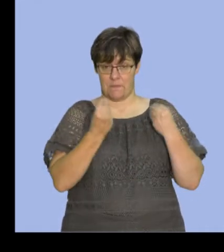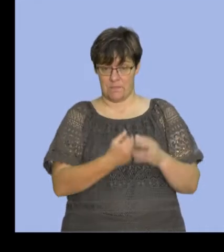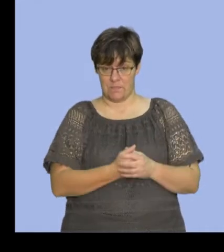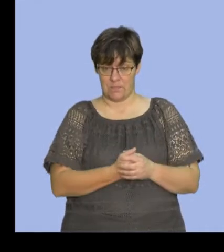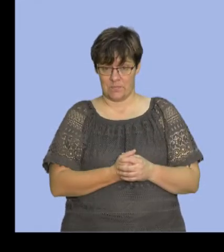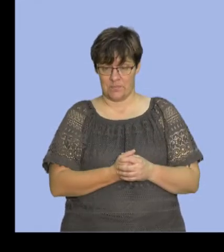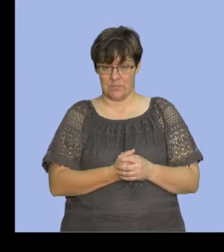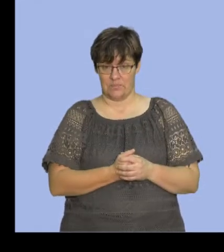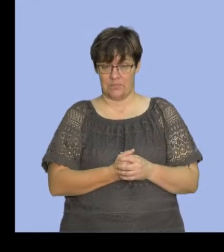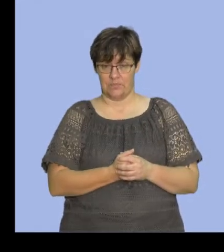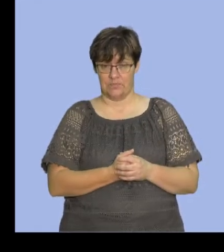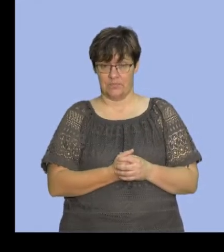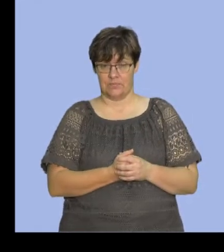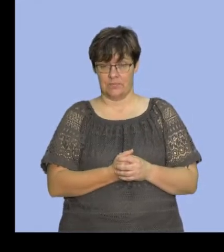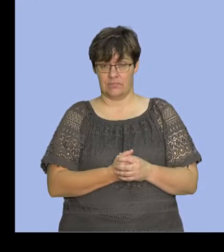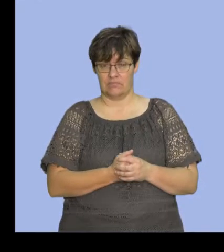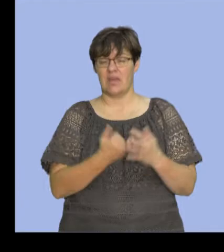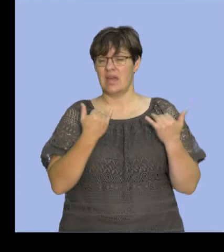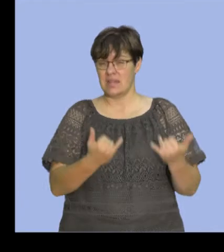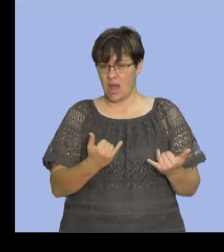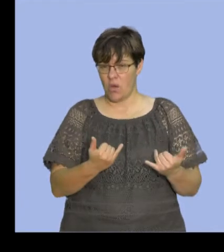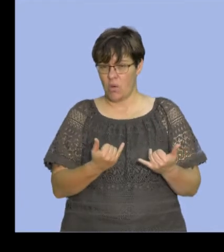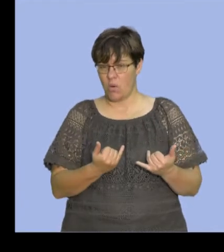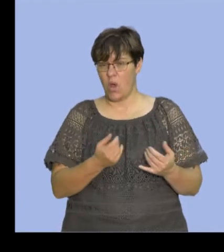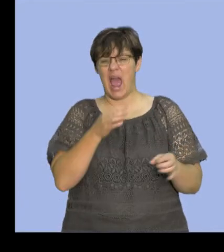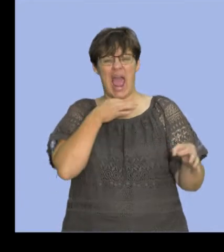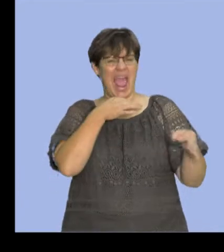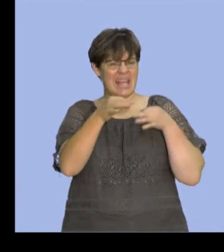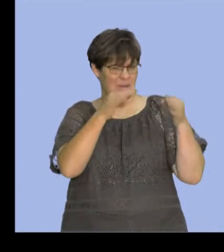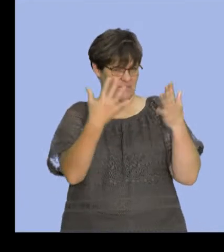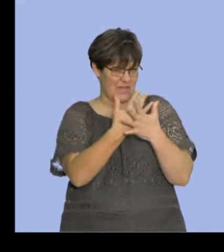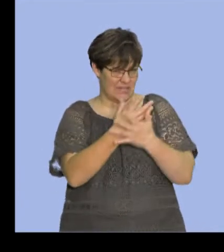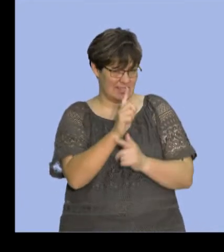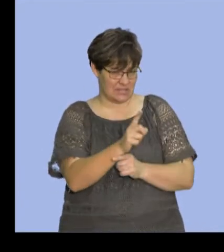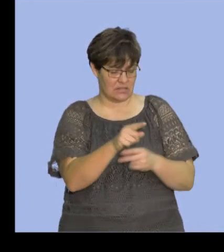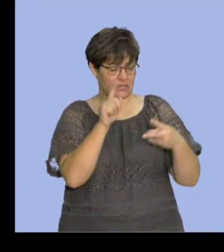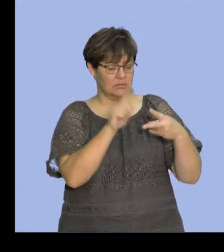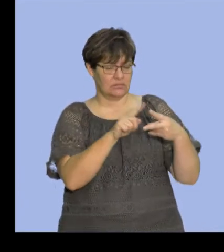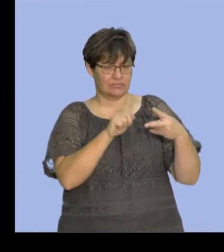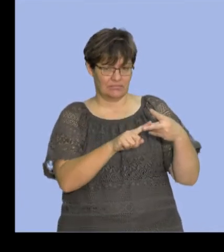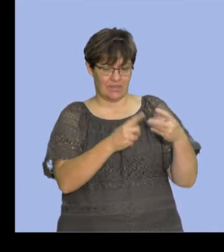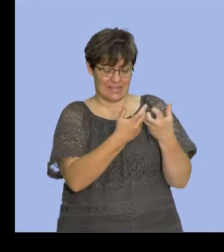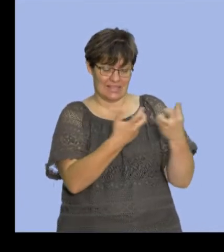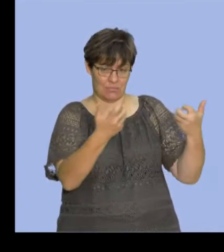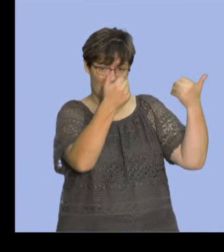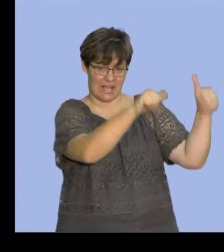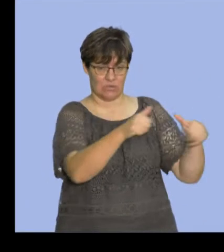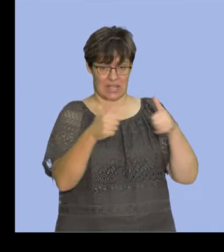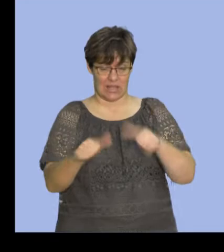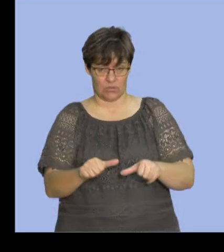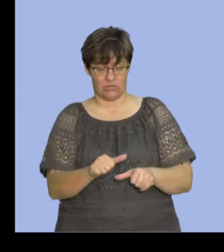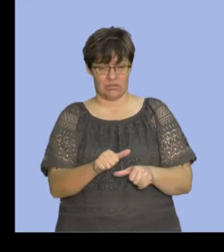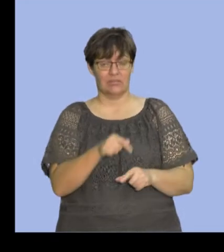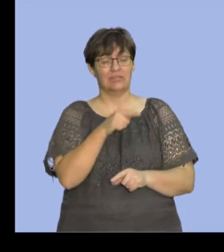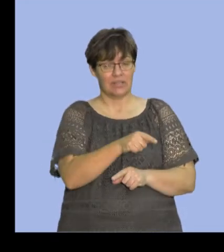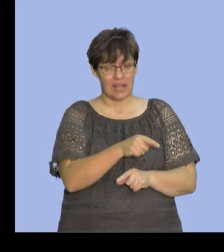this point here, let me just give you a quick explanation of the two separate accounts involved